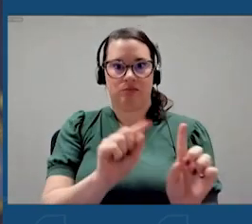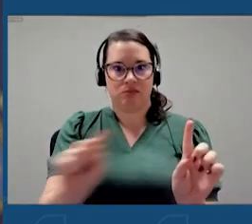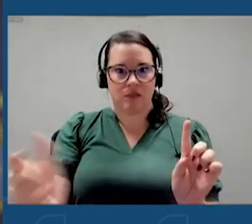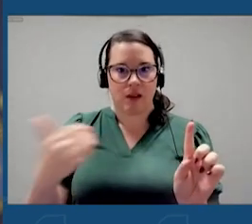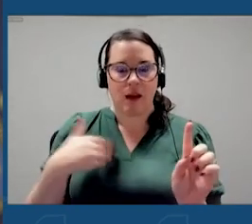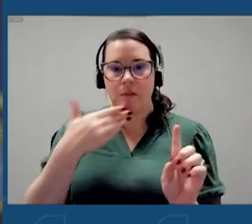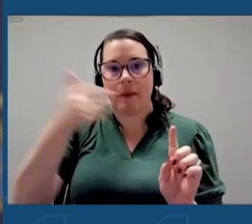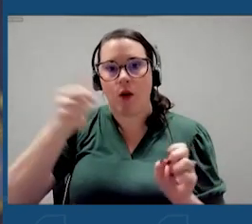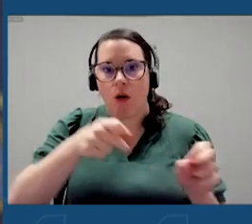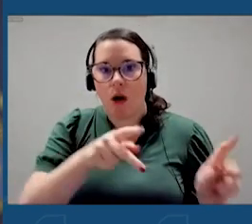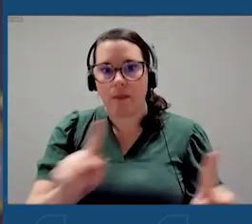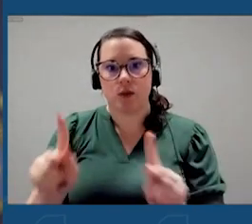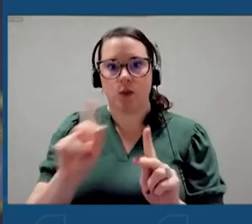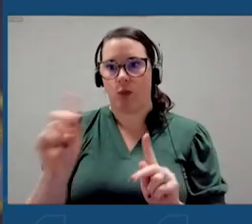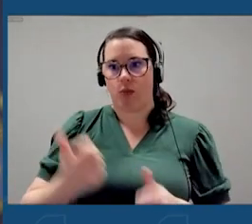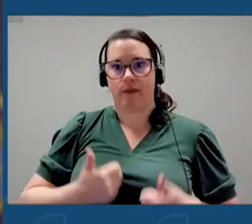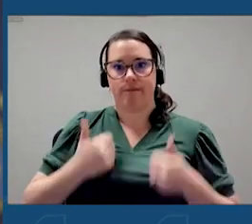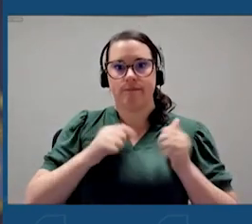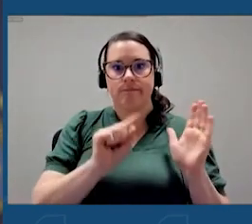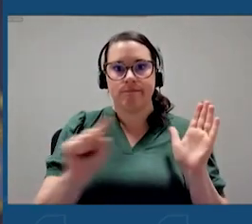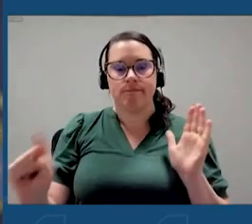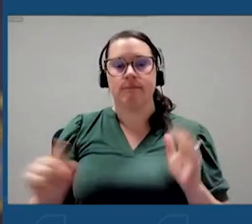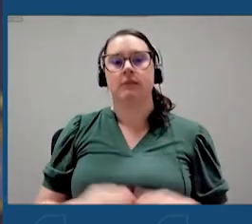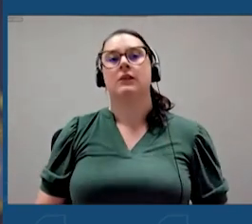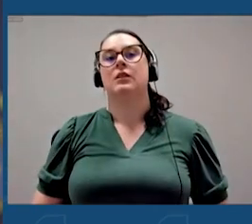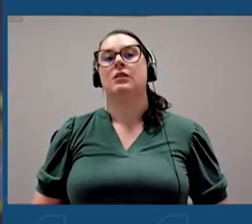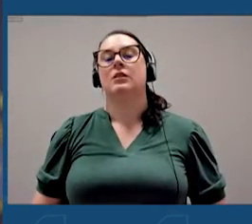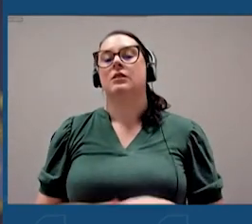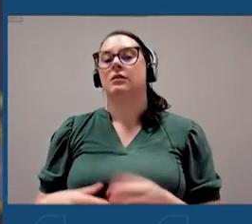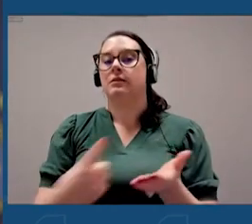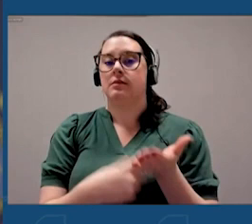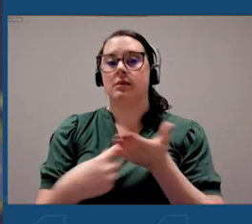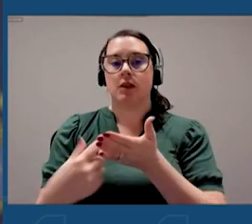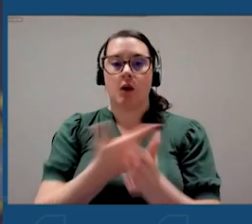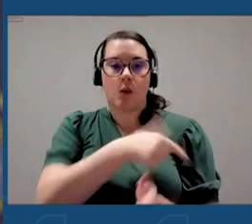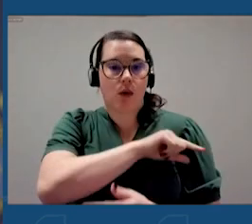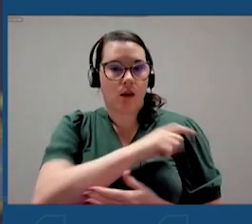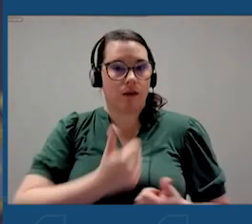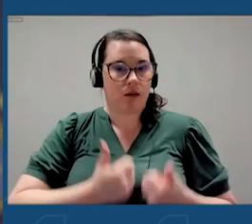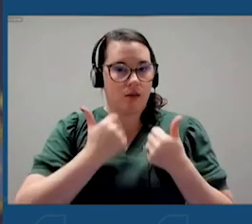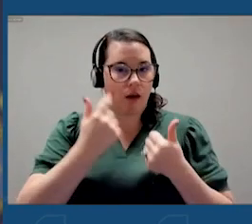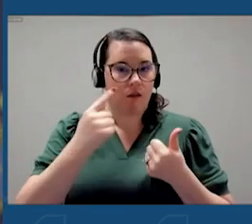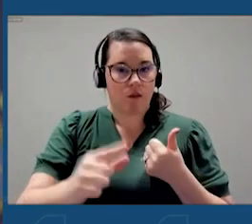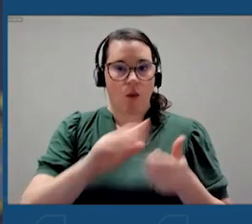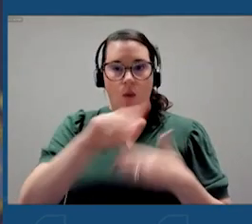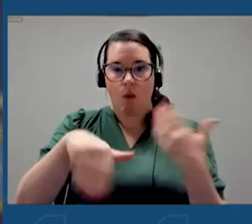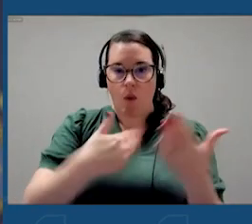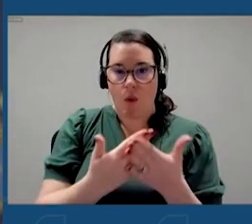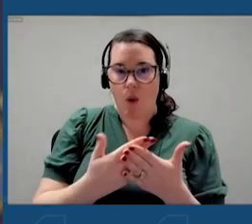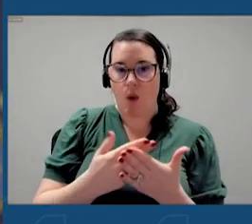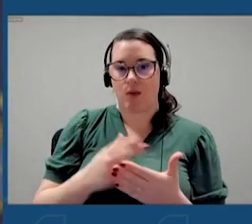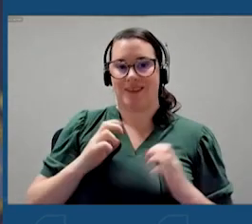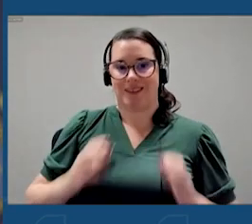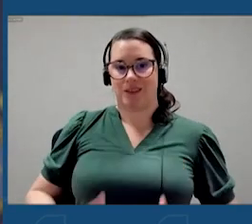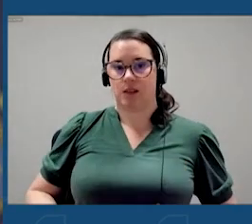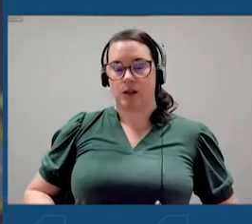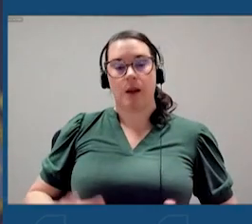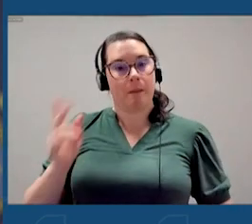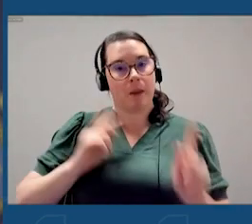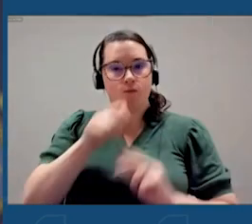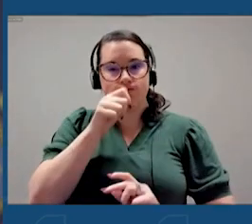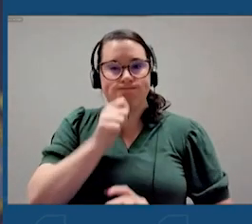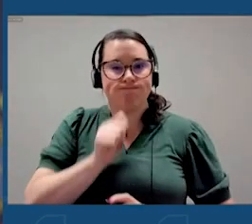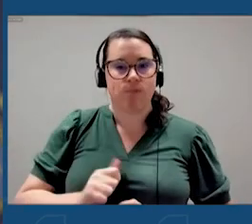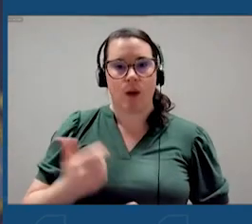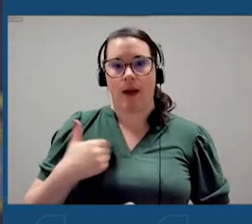options. We also talk about the quality of life for all New Yorkers. That includes those suffering from mental health illness, people